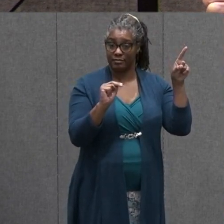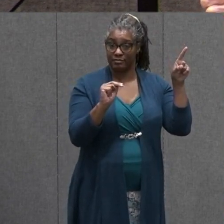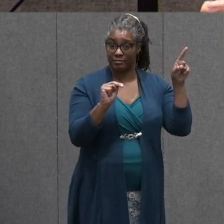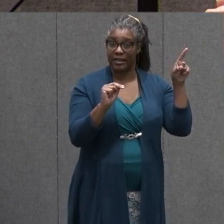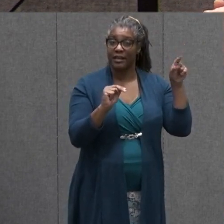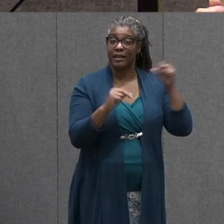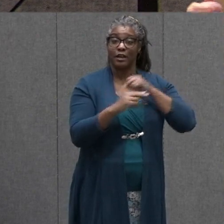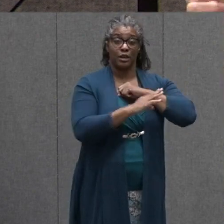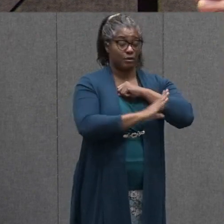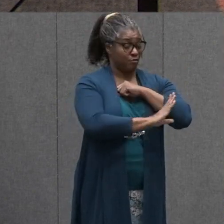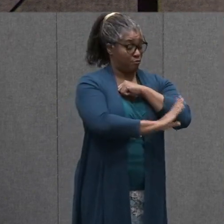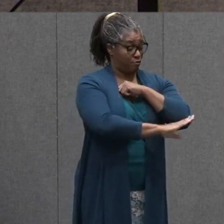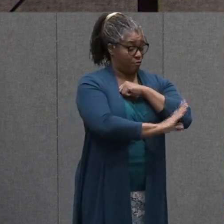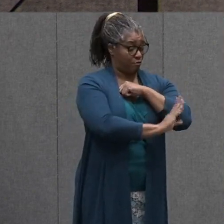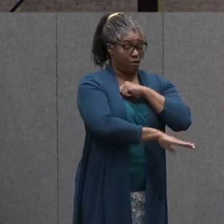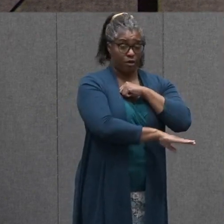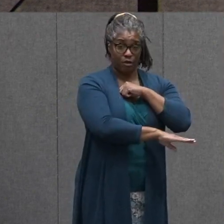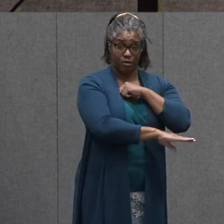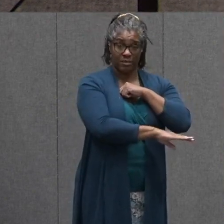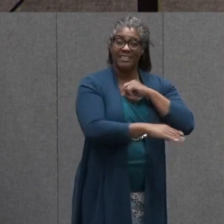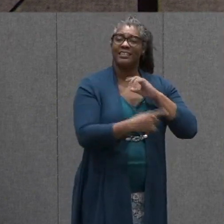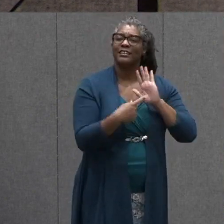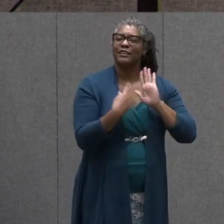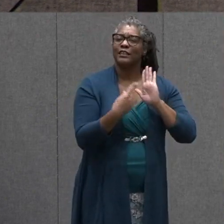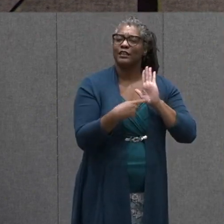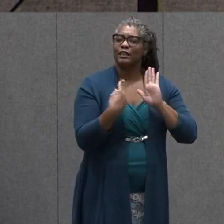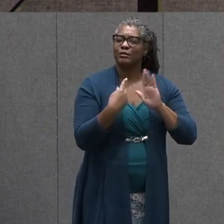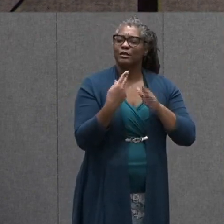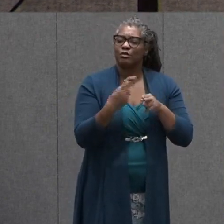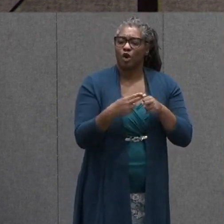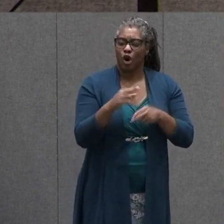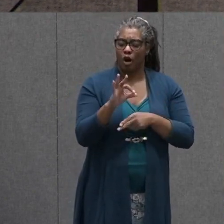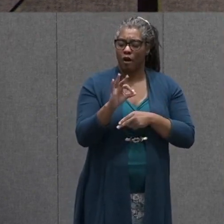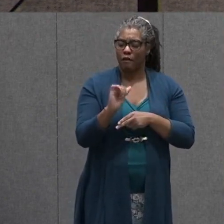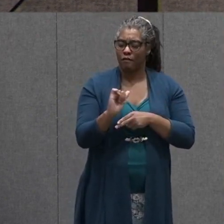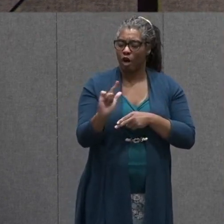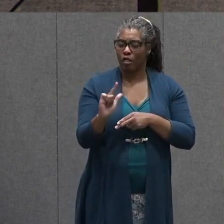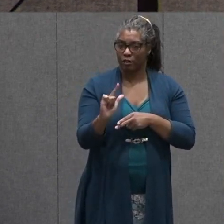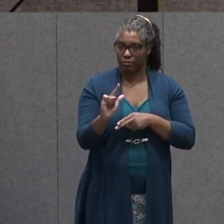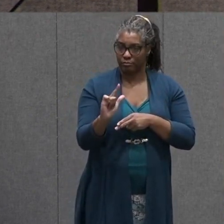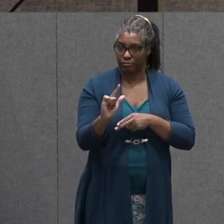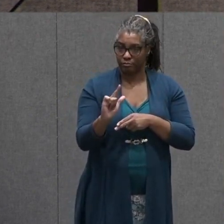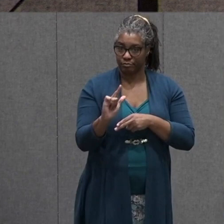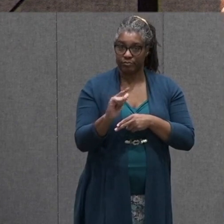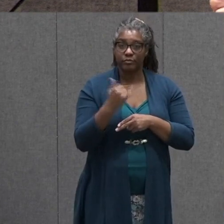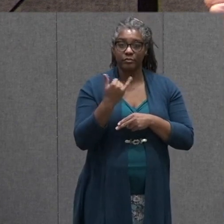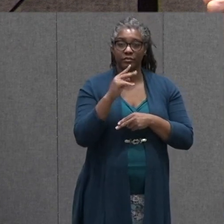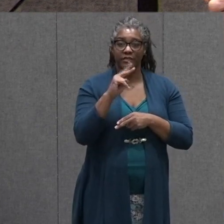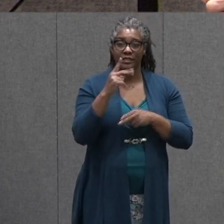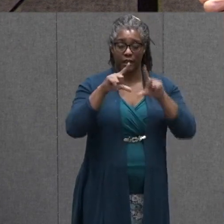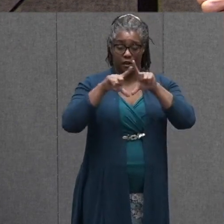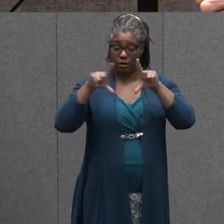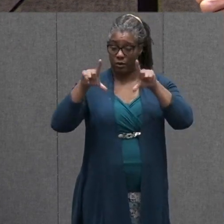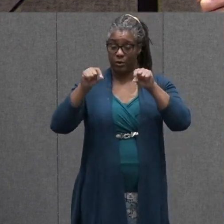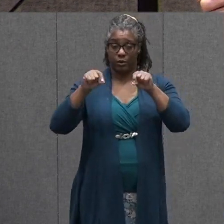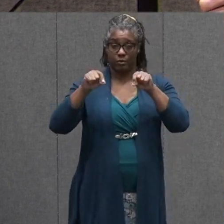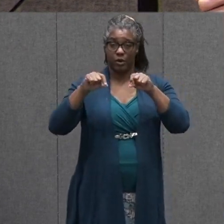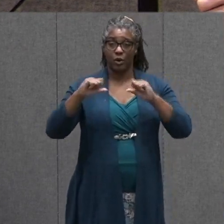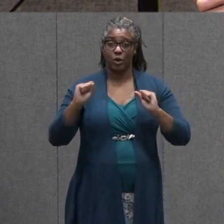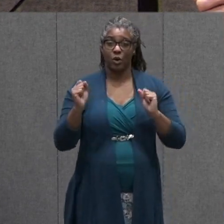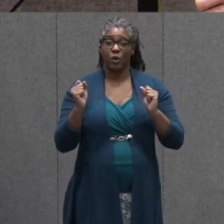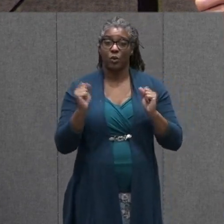dismay. So now I have dis, and I have 5 letters left in my word. Dis, and I've seen